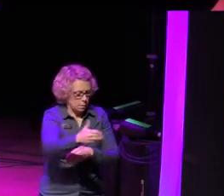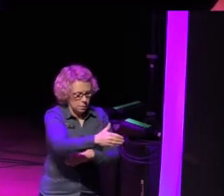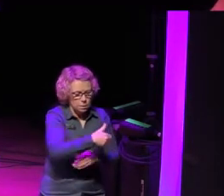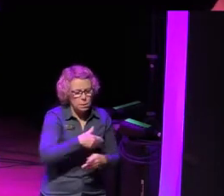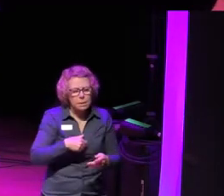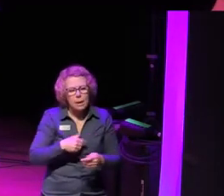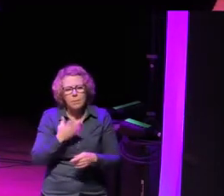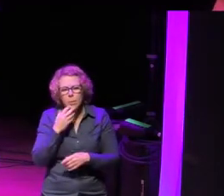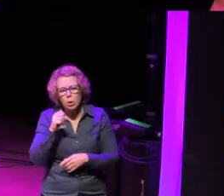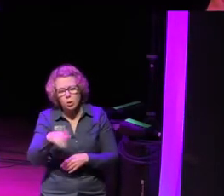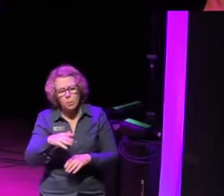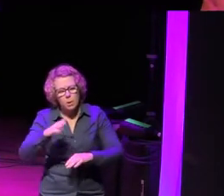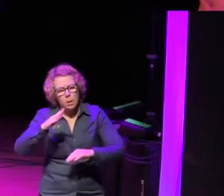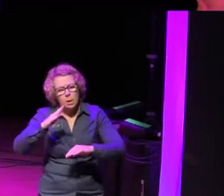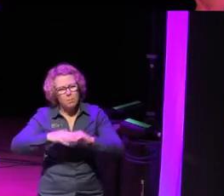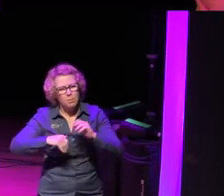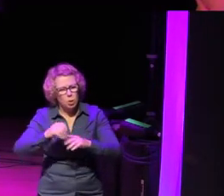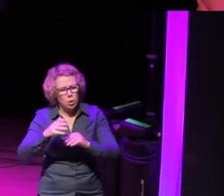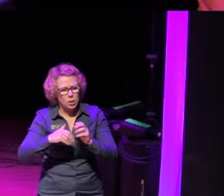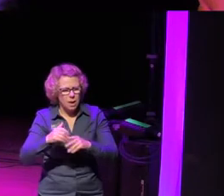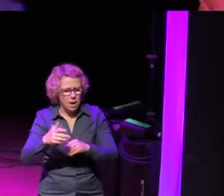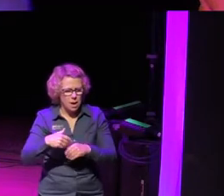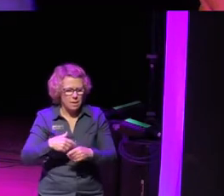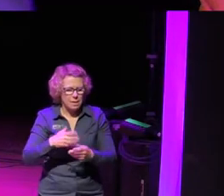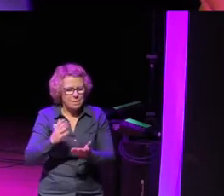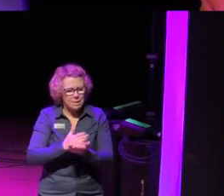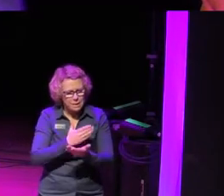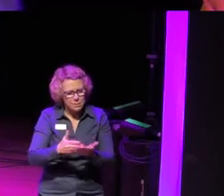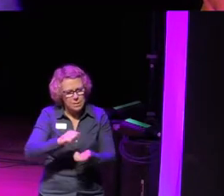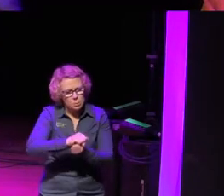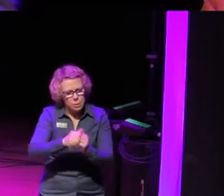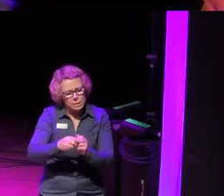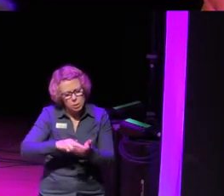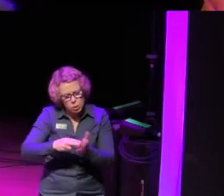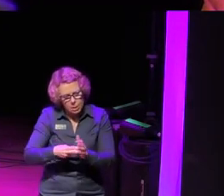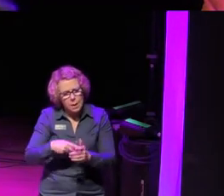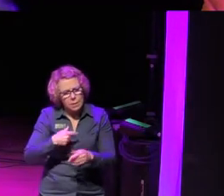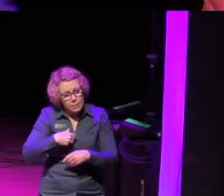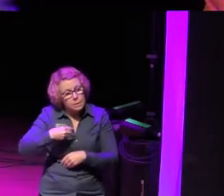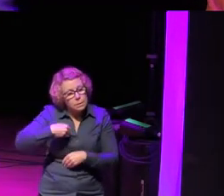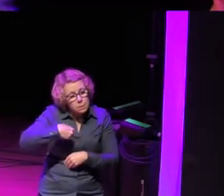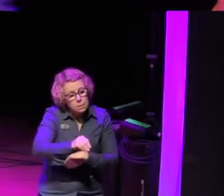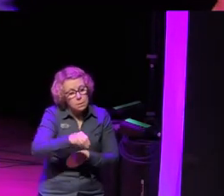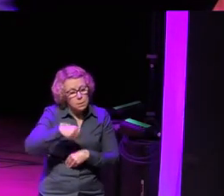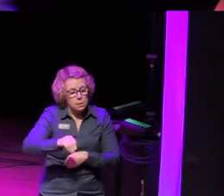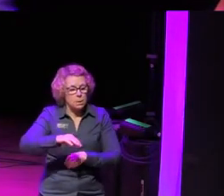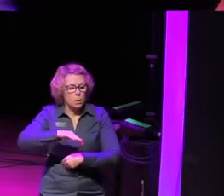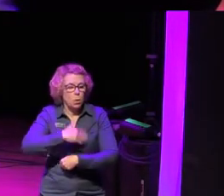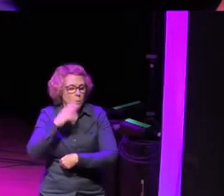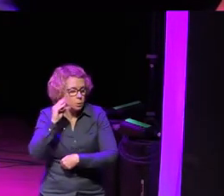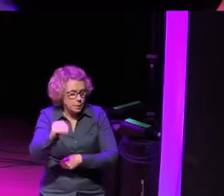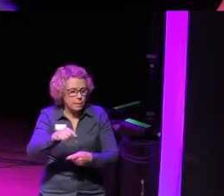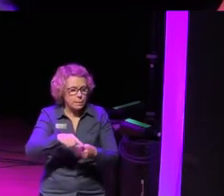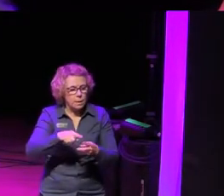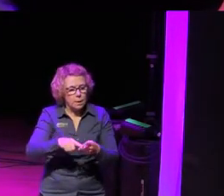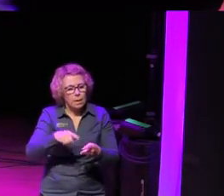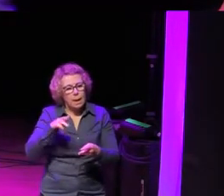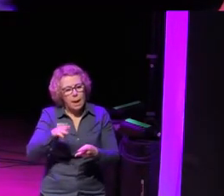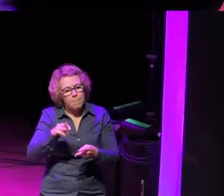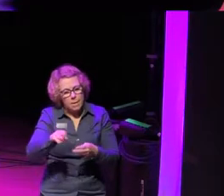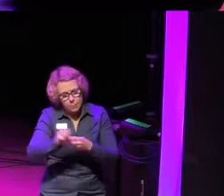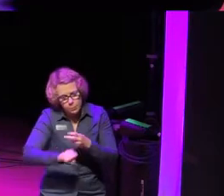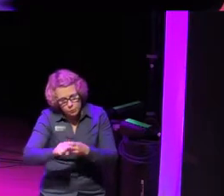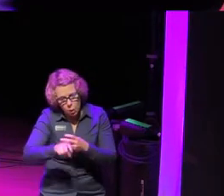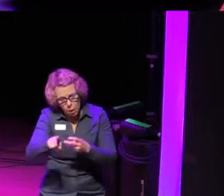we talk about building a fair political system, we are investing in ombudsmen, we are investing in human rights